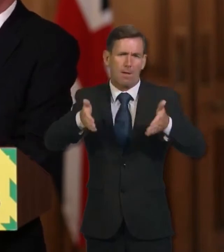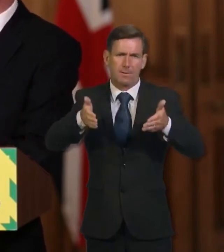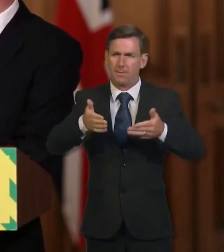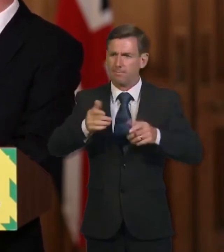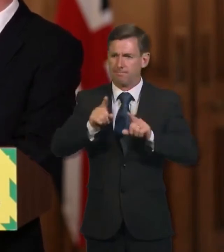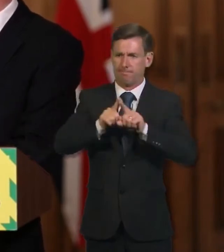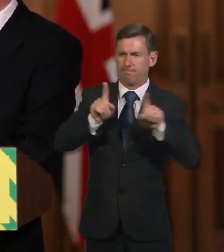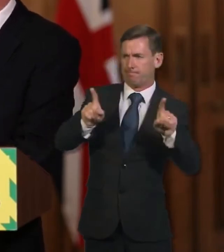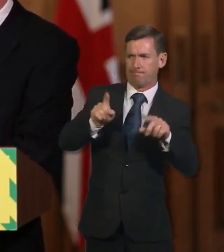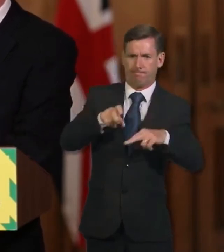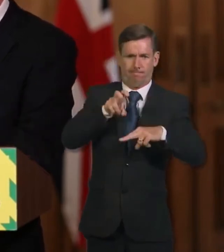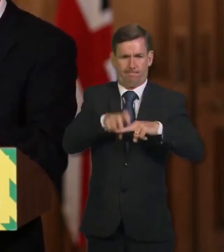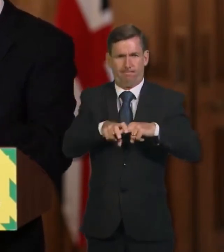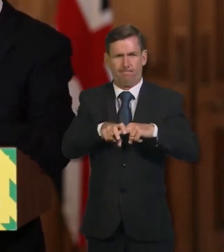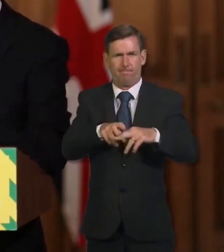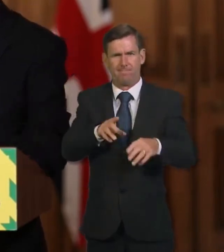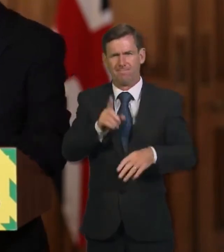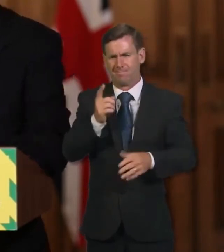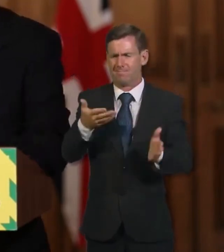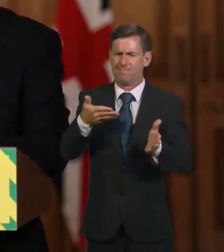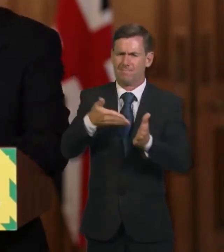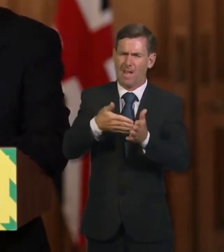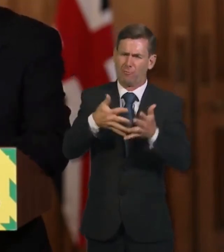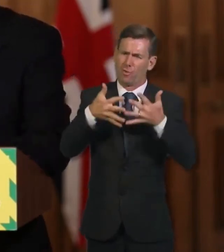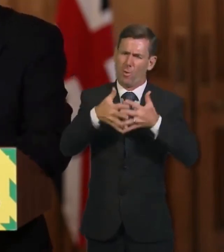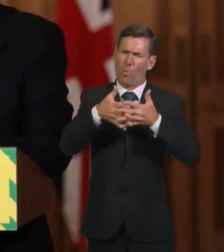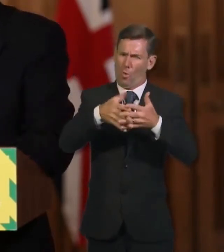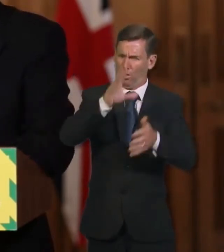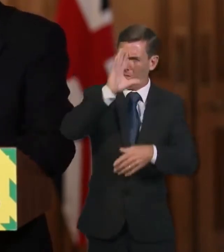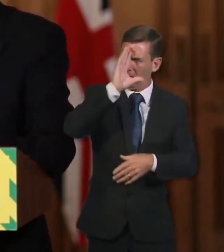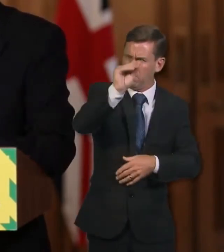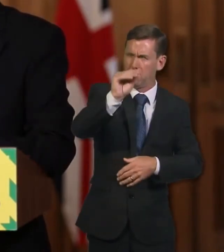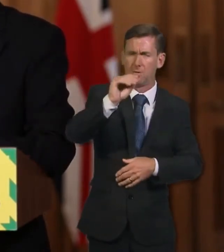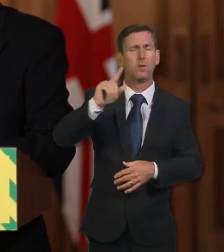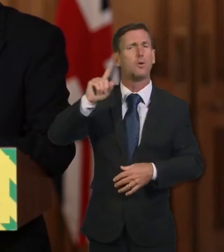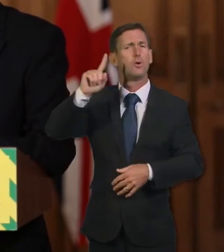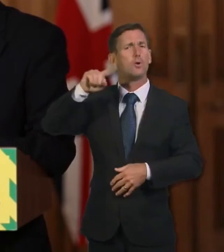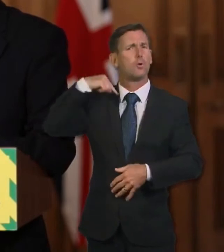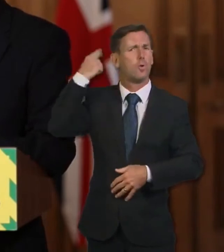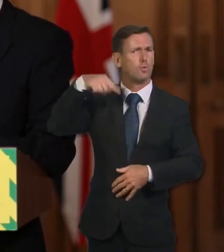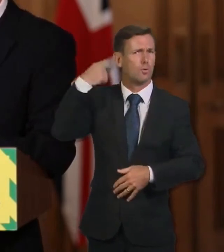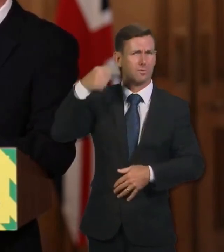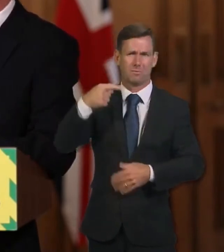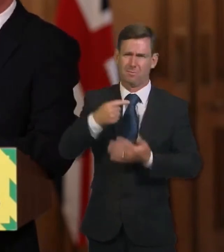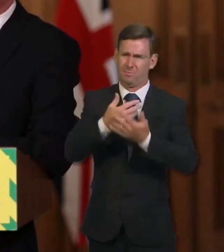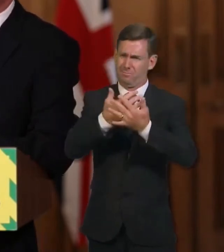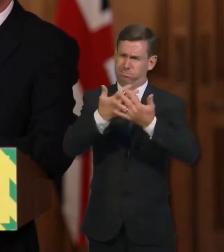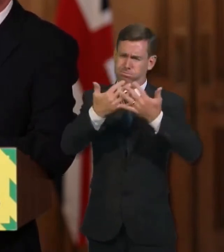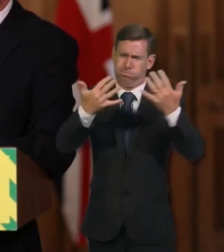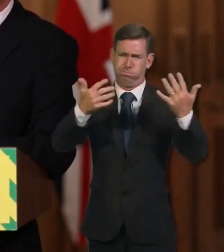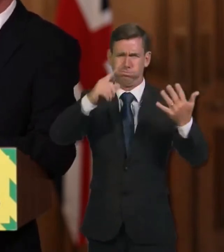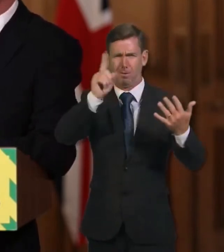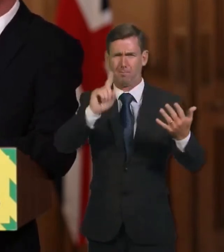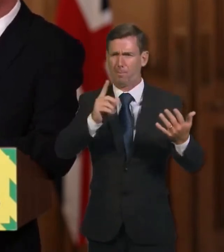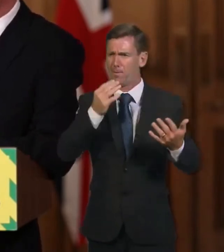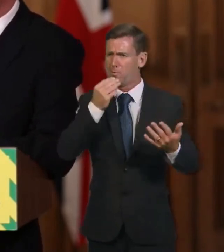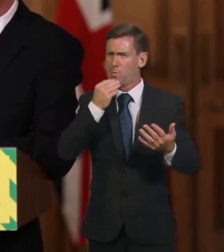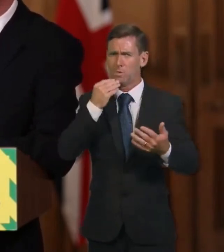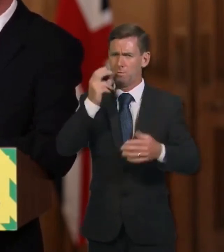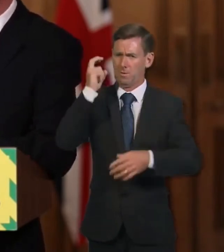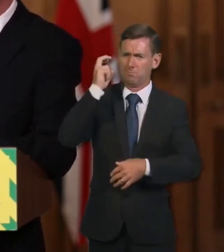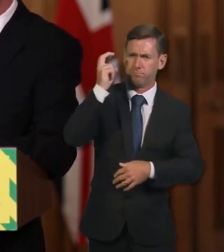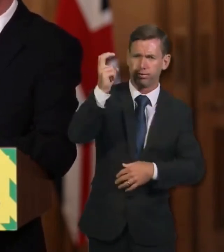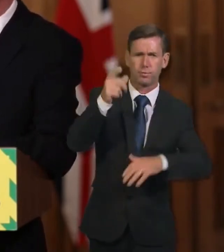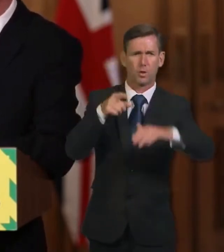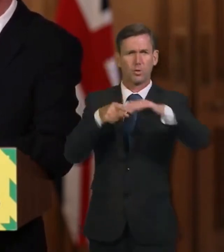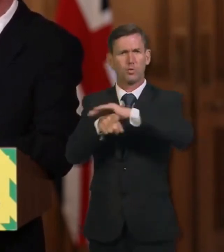worth bearing in mind that, of course, in London, lots of people use public transport. As you get outside of London and the big